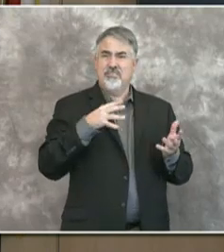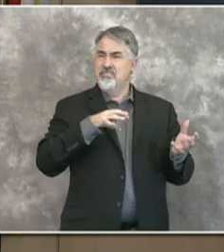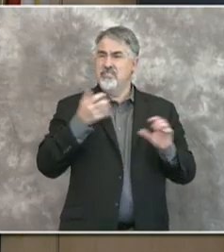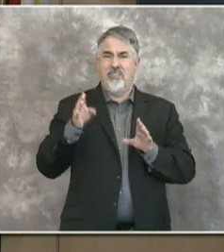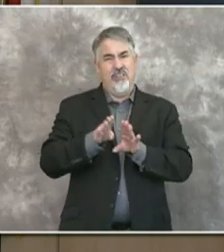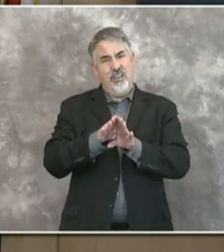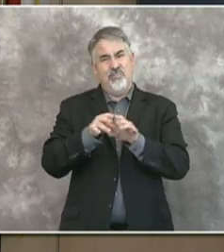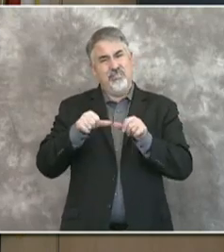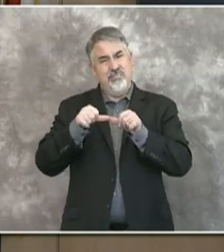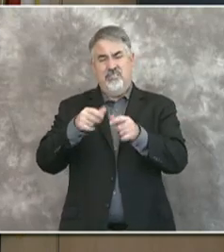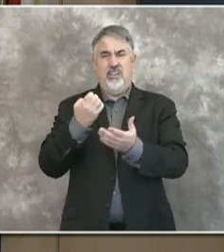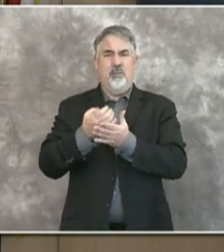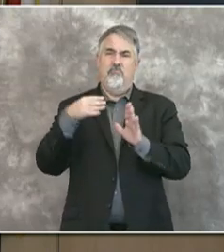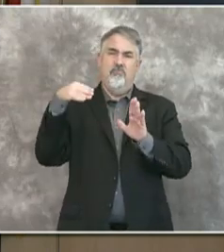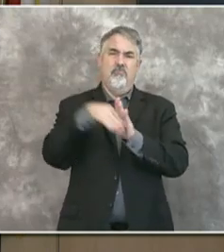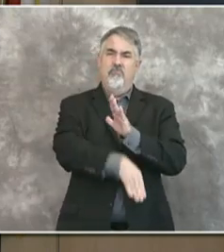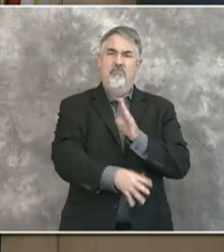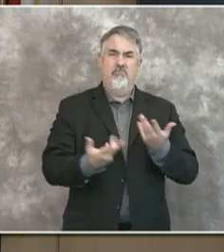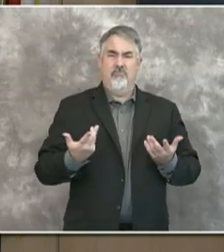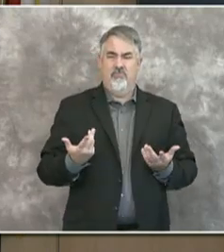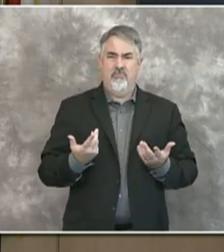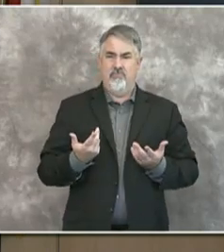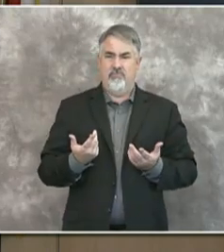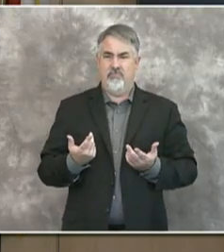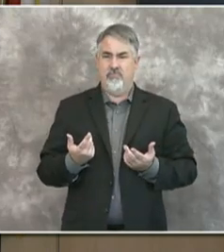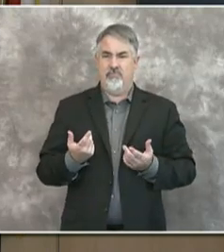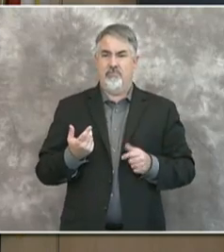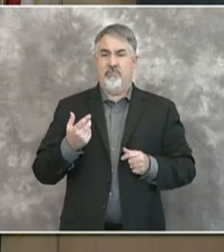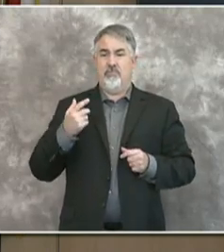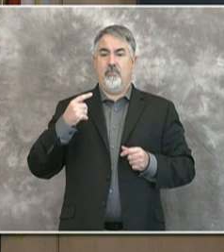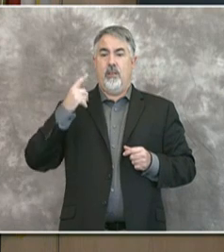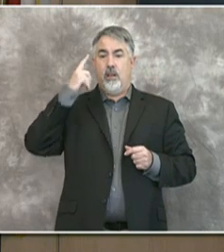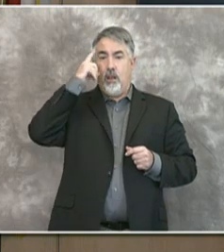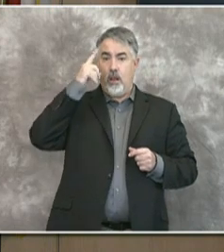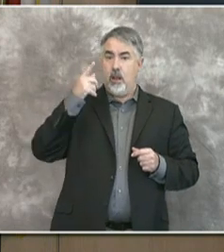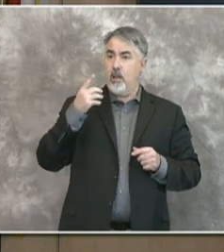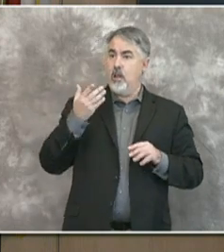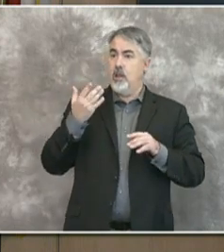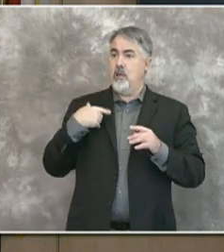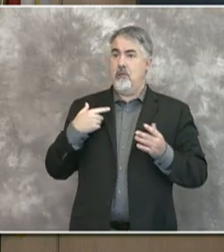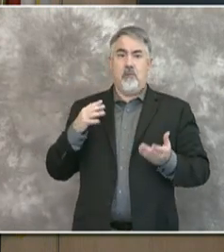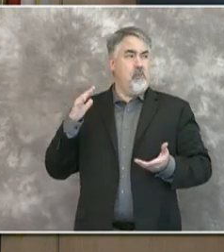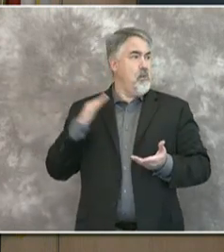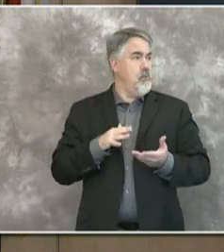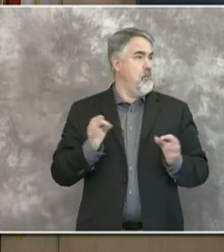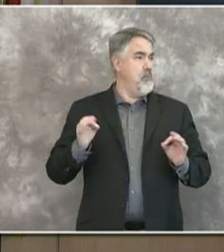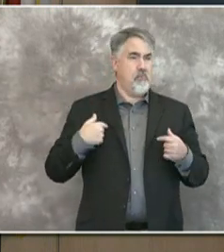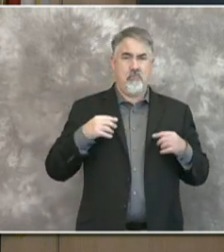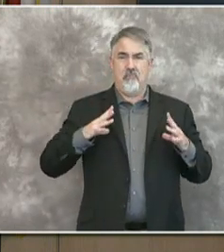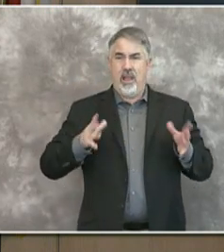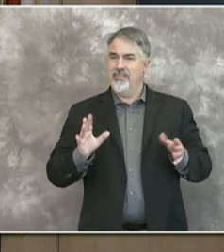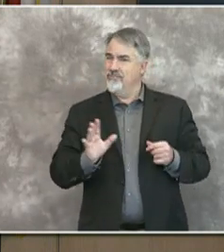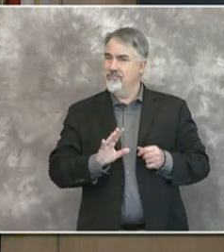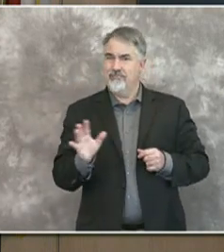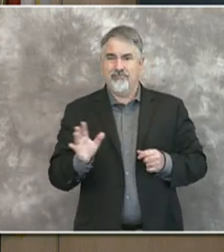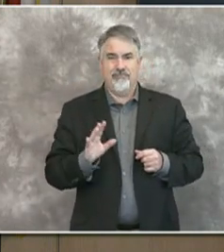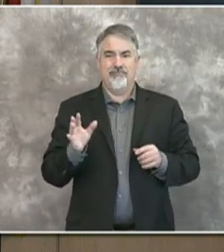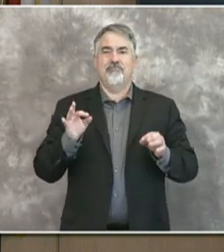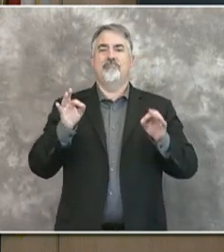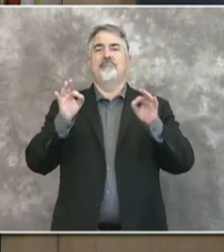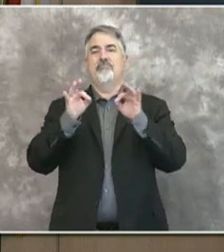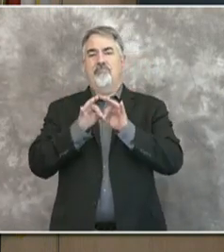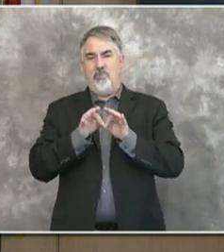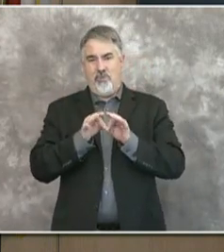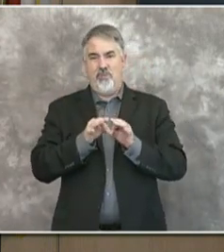should lower our guard against this virus. So it's very important that in our